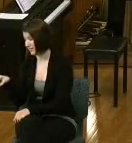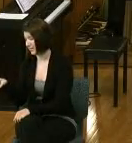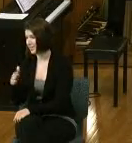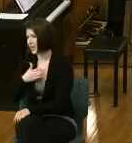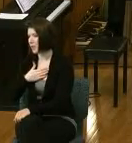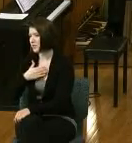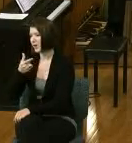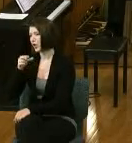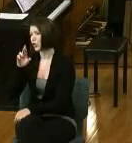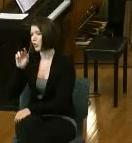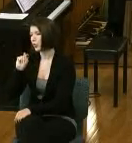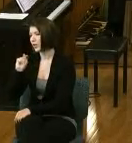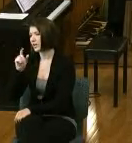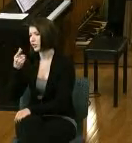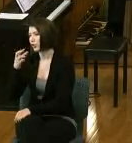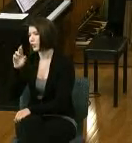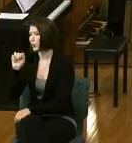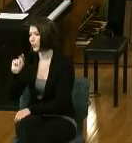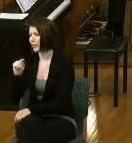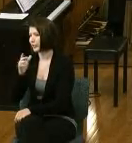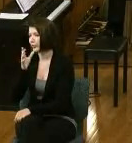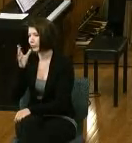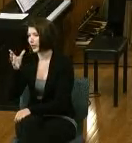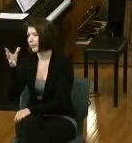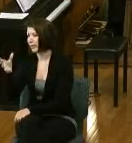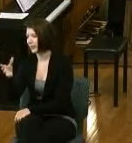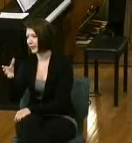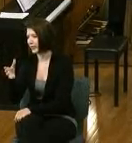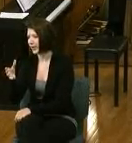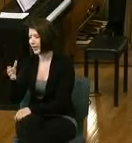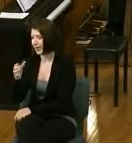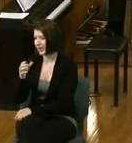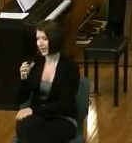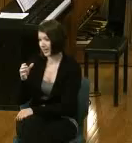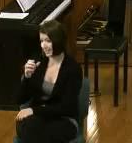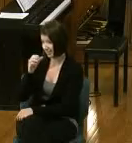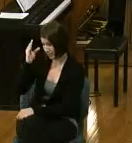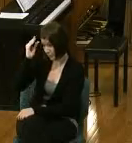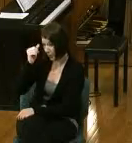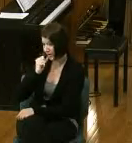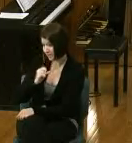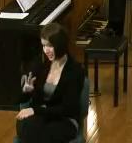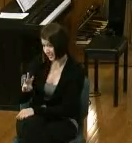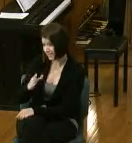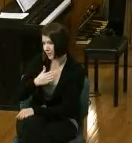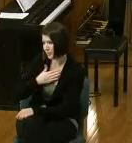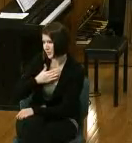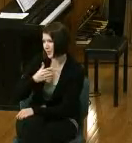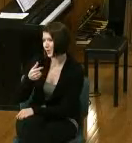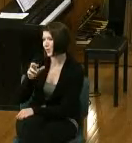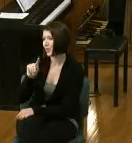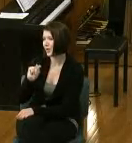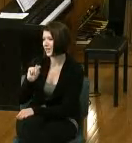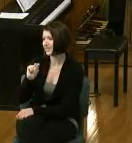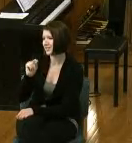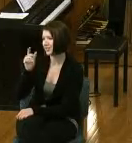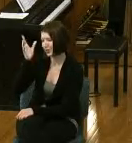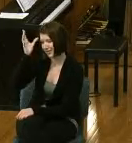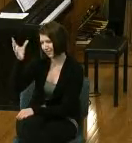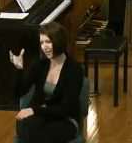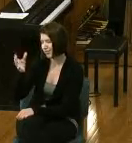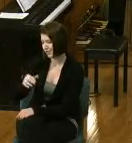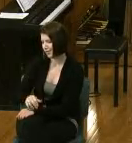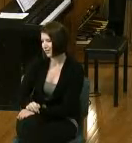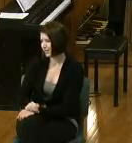her son, the six-year-old, was my great-grandfather, and he lived to be 94, He lived a great life, and I'm one of his offsprings,